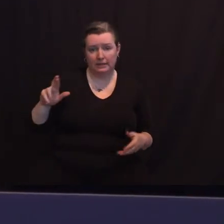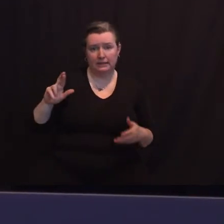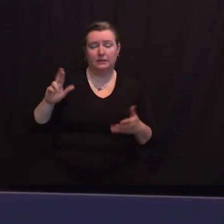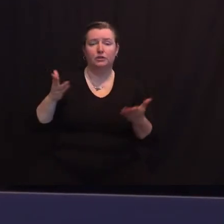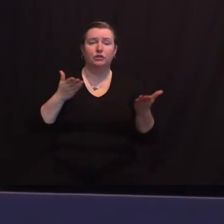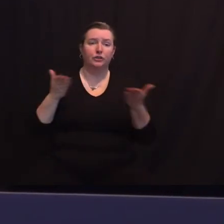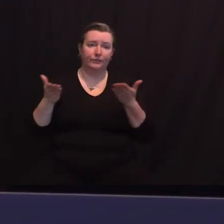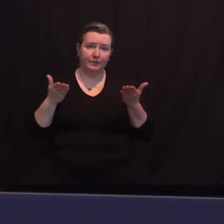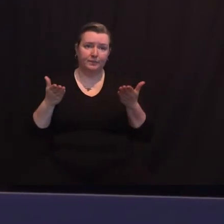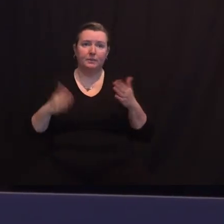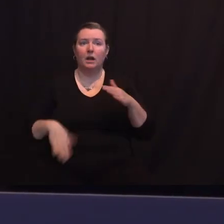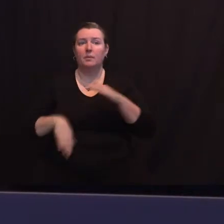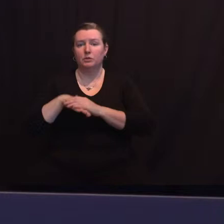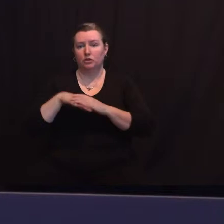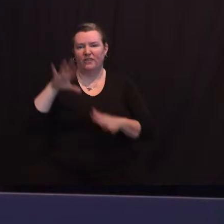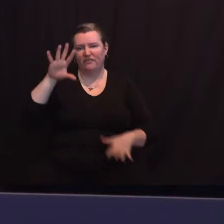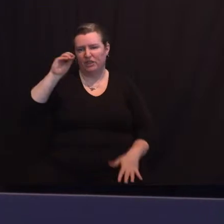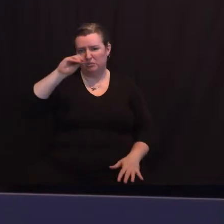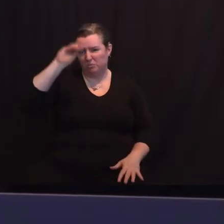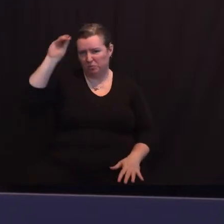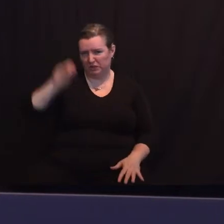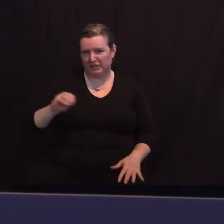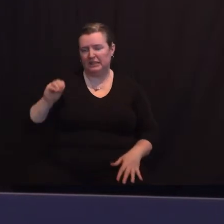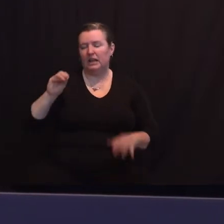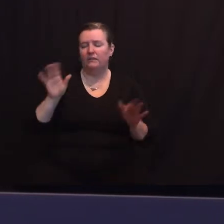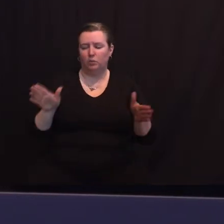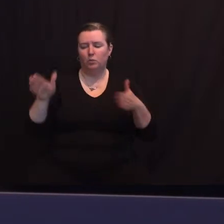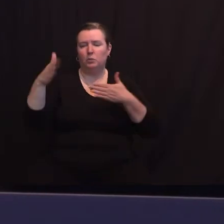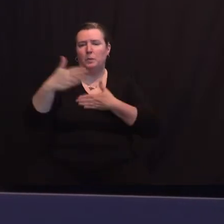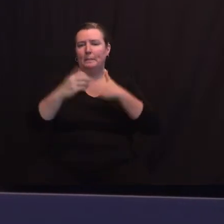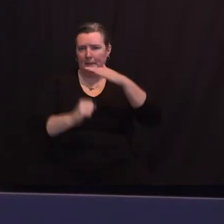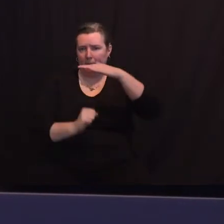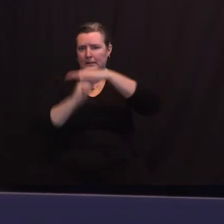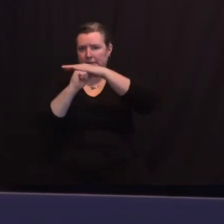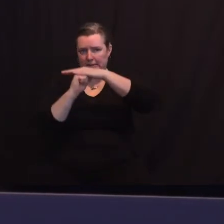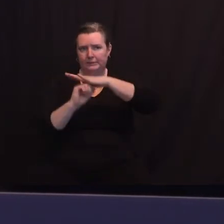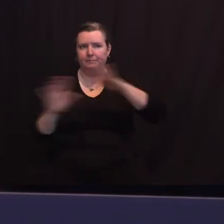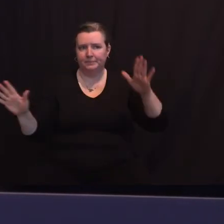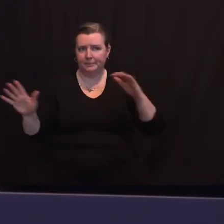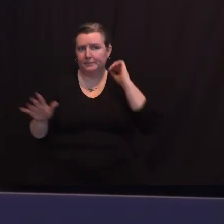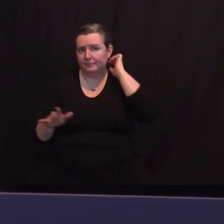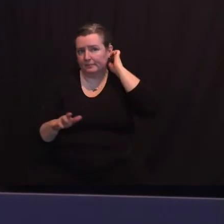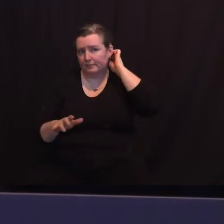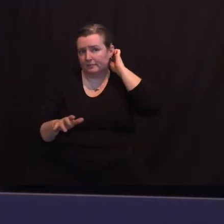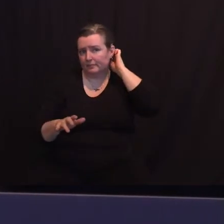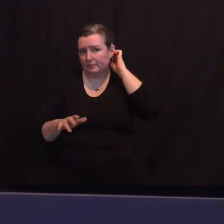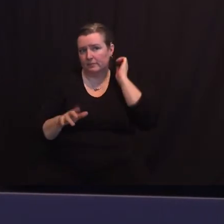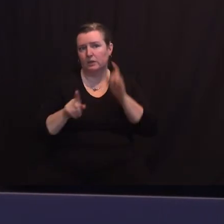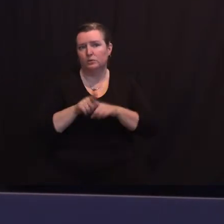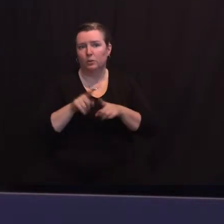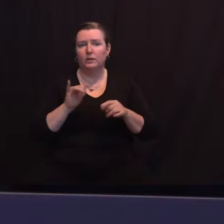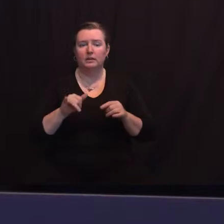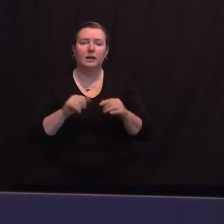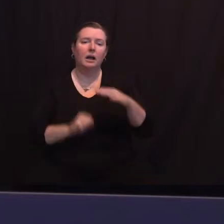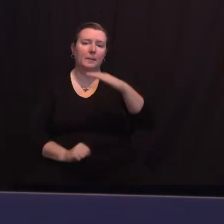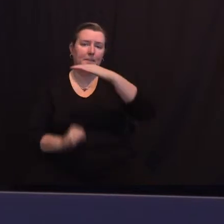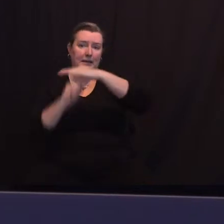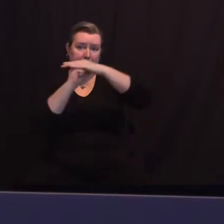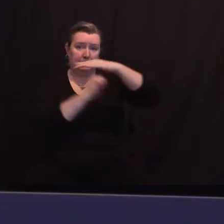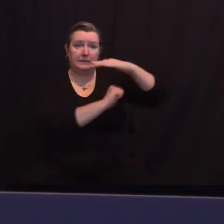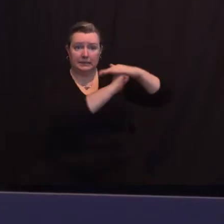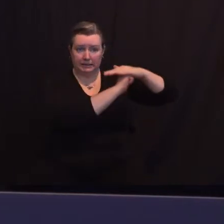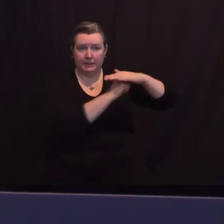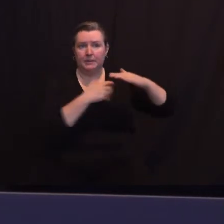50% of the room's capacity. And even with the gathering size limits, individuals should continue to wear masks and